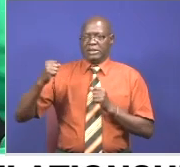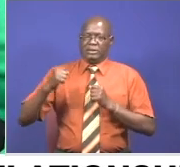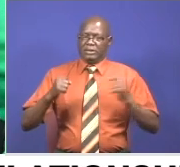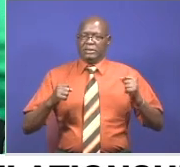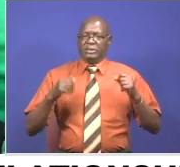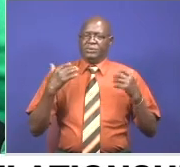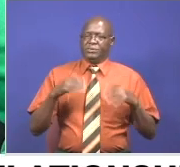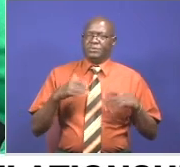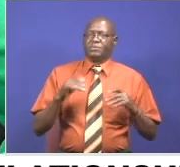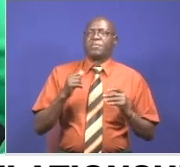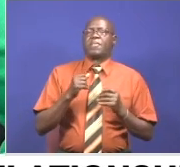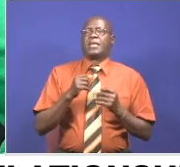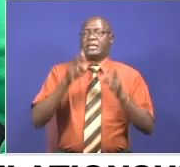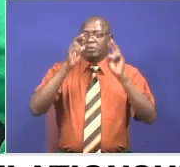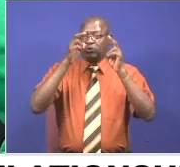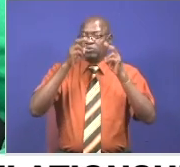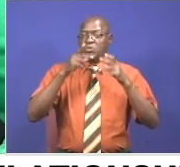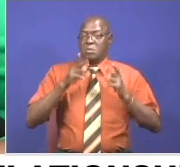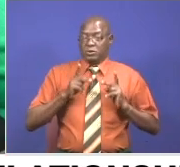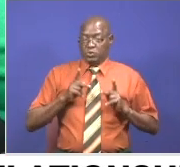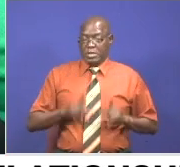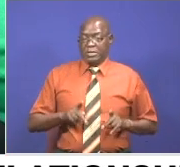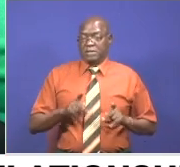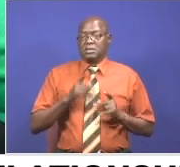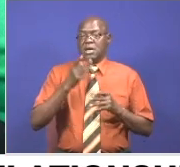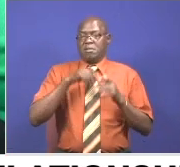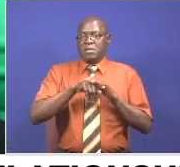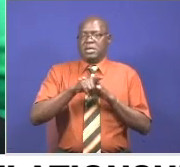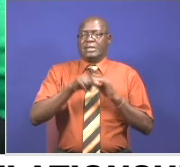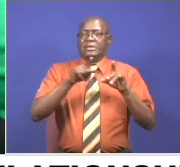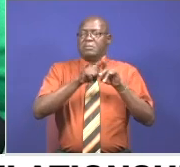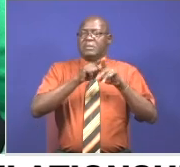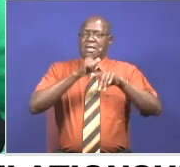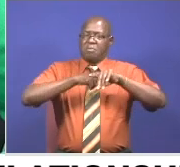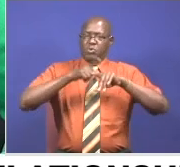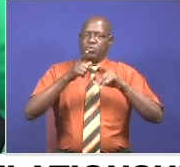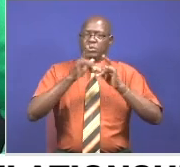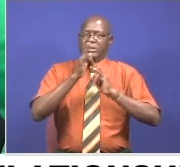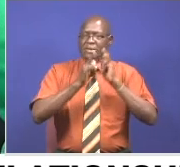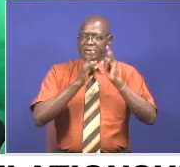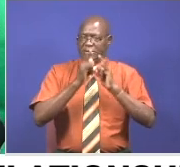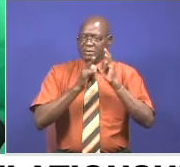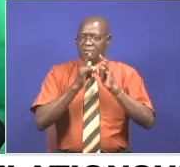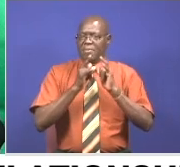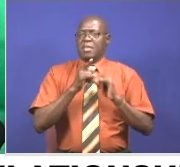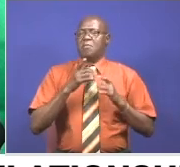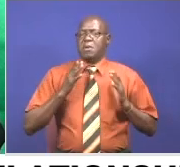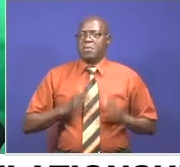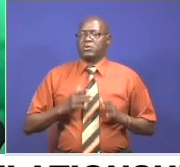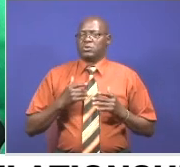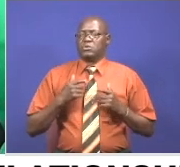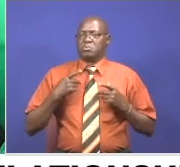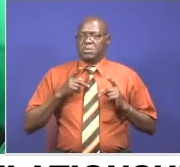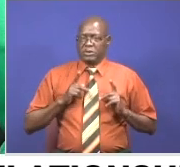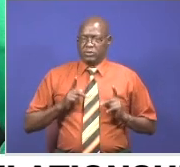the issue of money personality also comes in, even when you are dating, so that you know my money personality, you